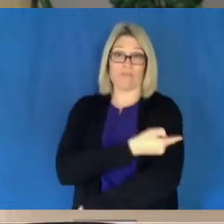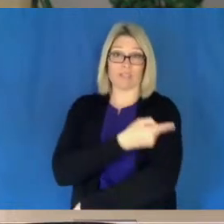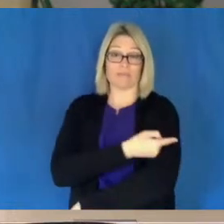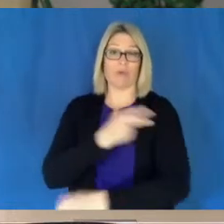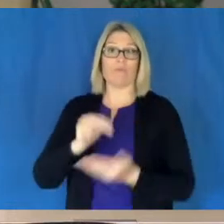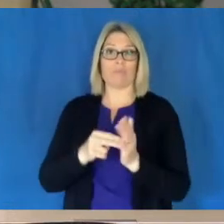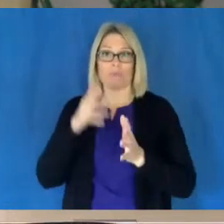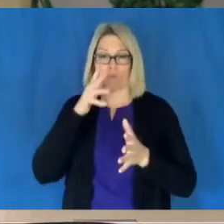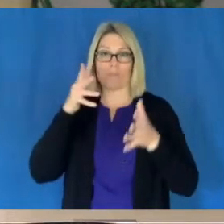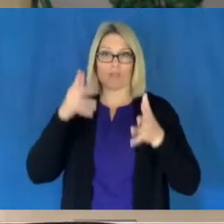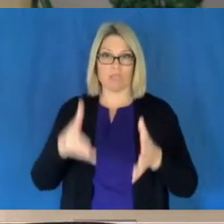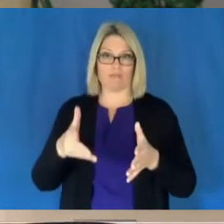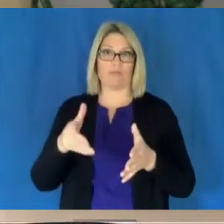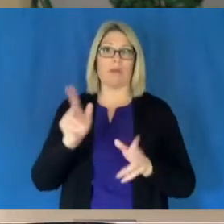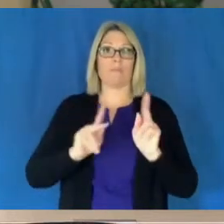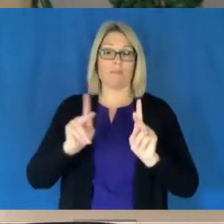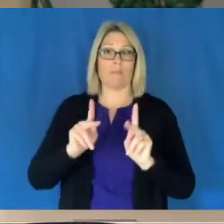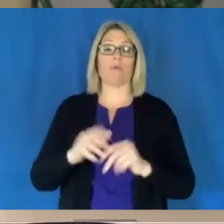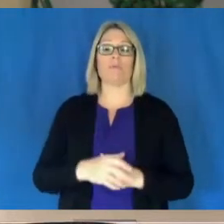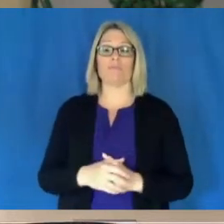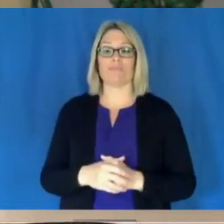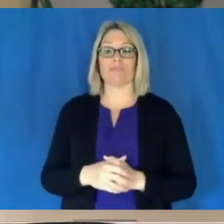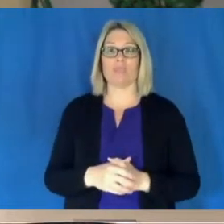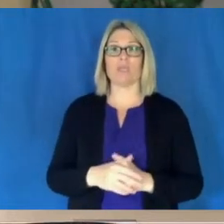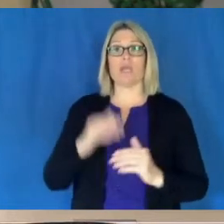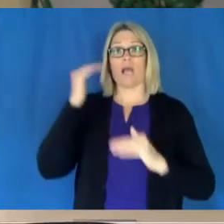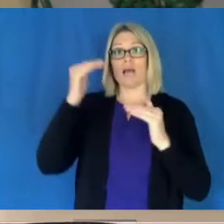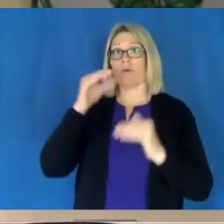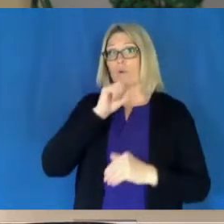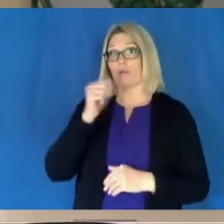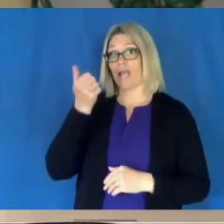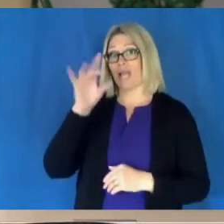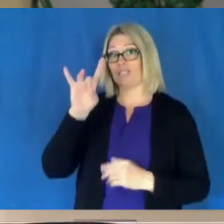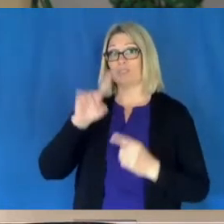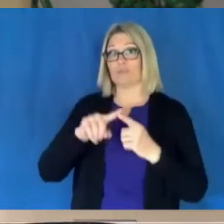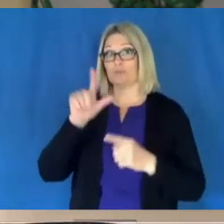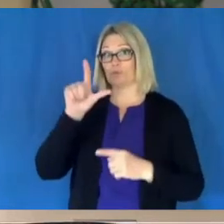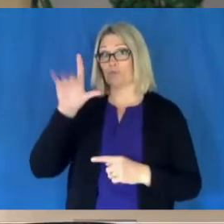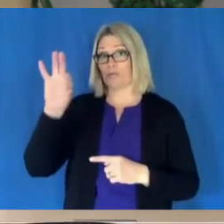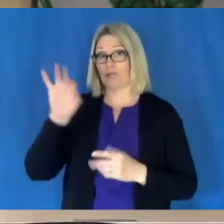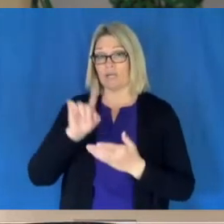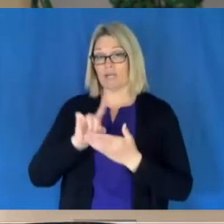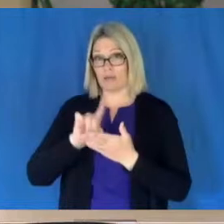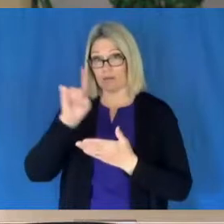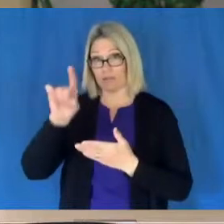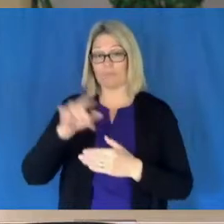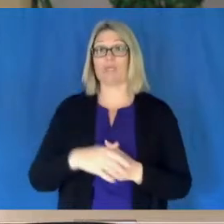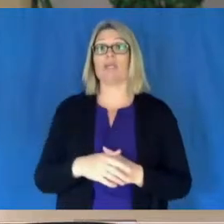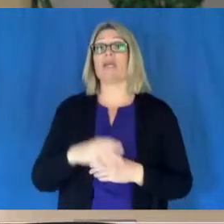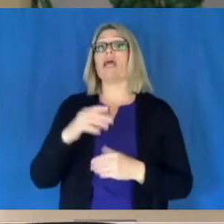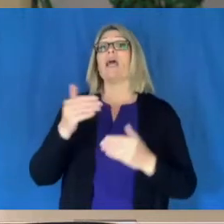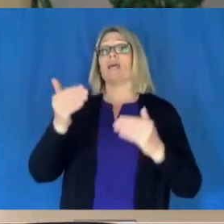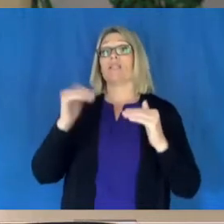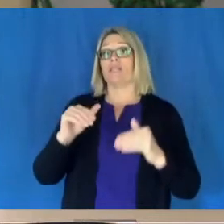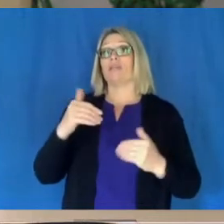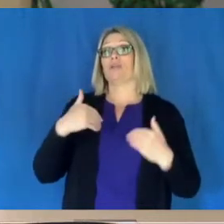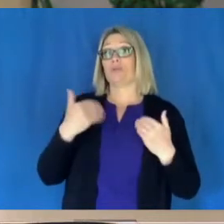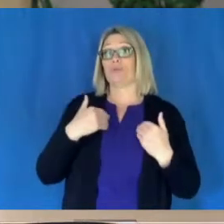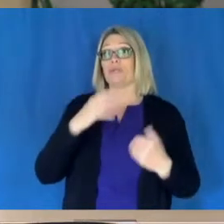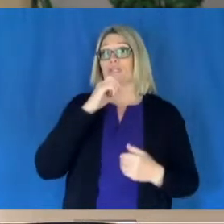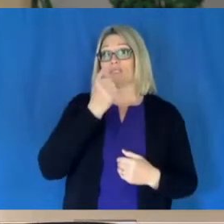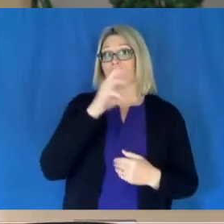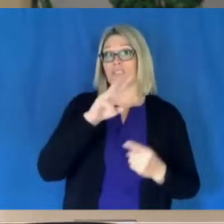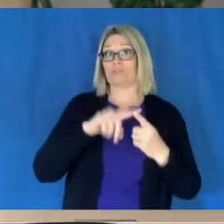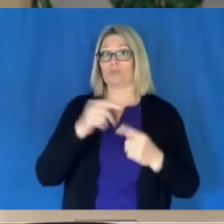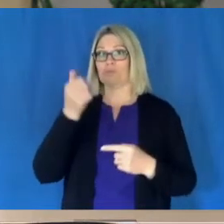eligible population, including adults aged 18 to 29 and youth aged 16 and 17, according